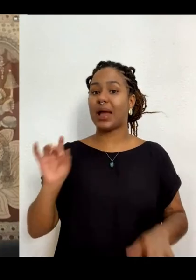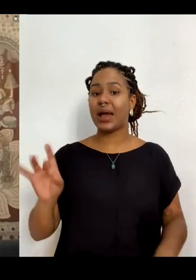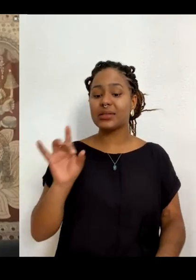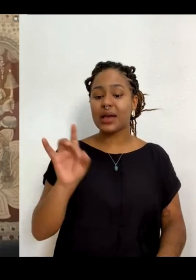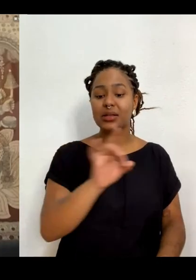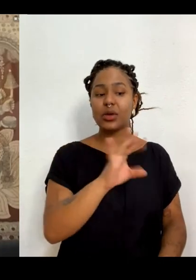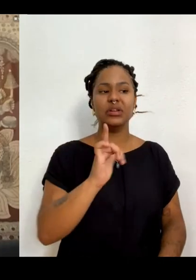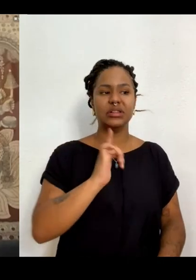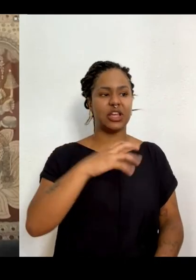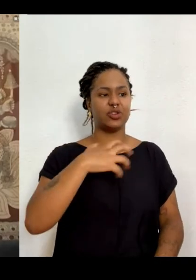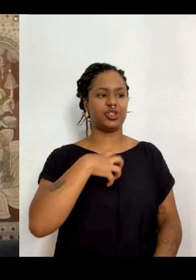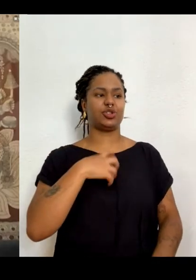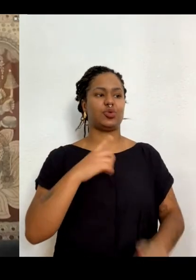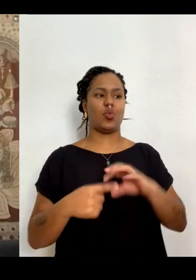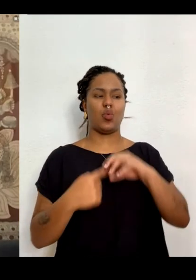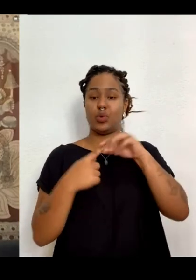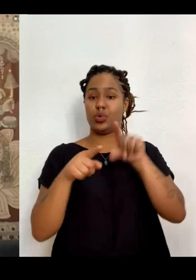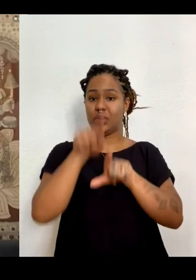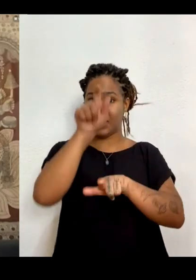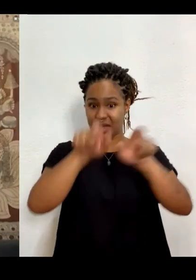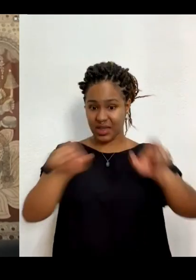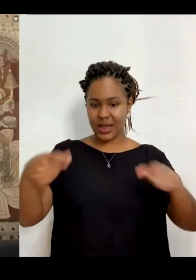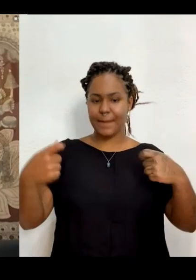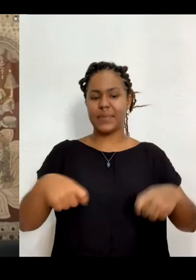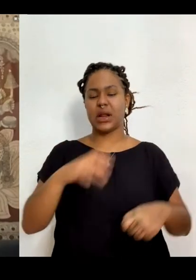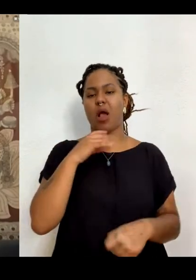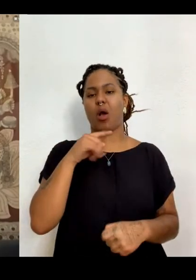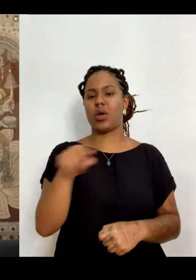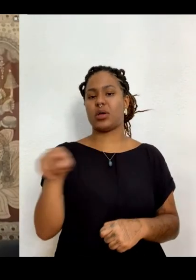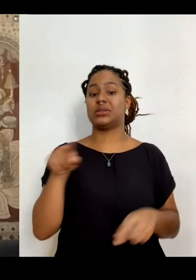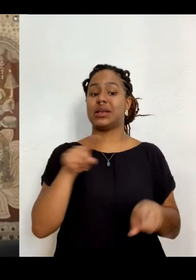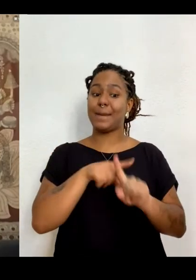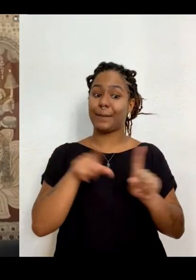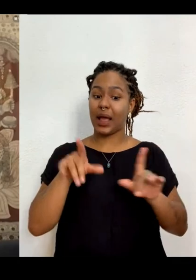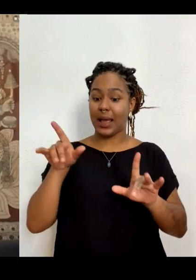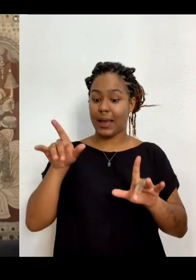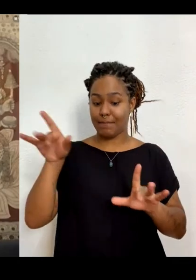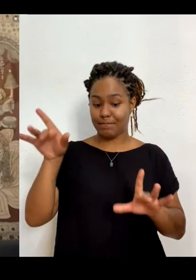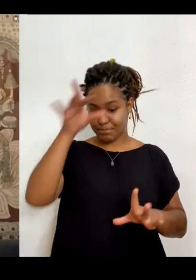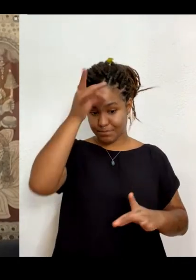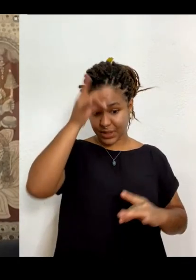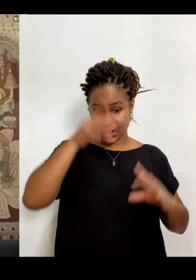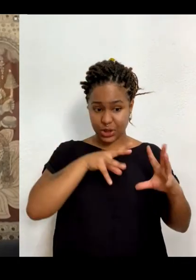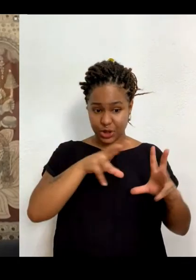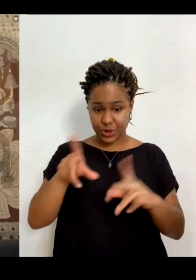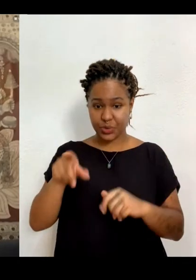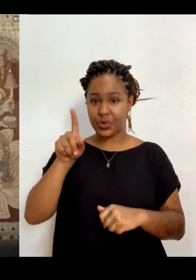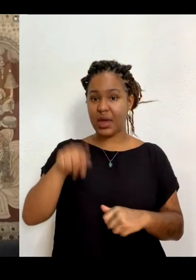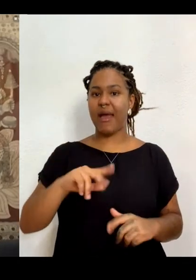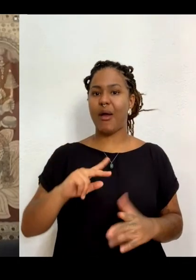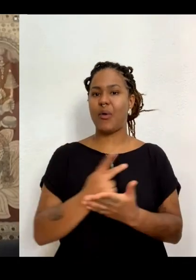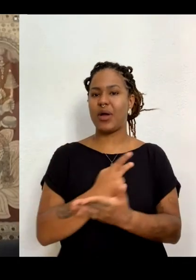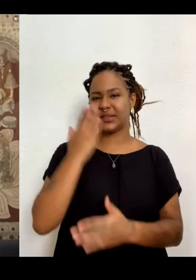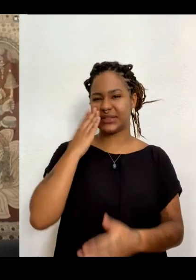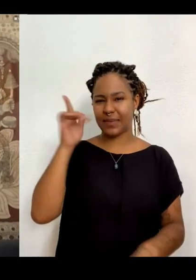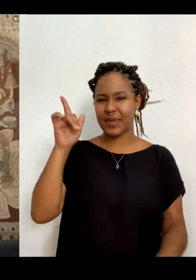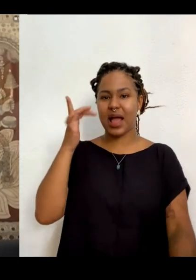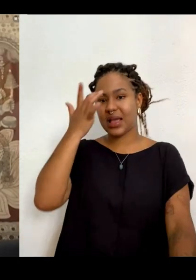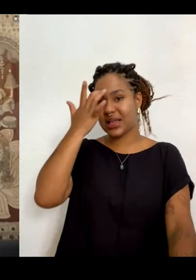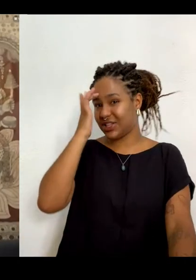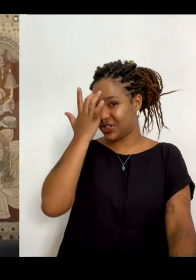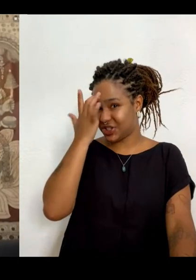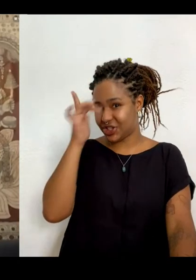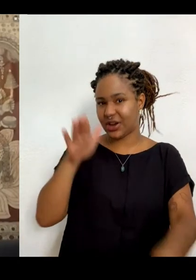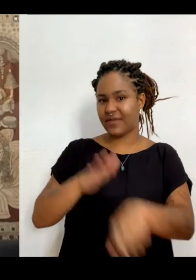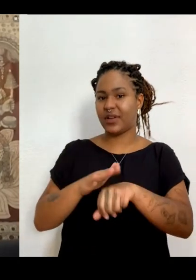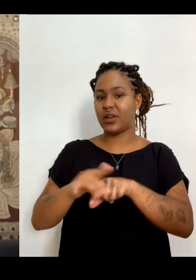to put a human personality to it I think is an error in India you know what they did Ganges which has been reward forever she's mother